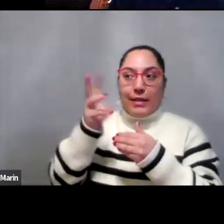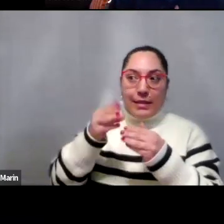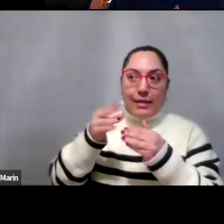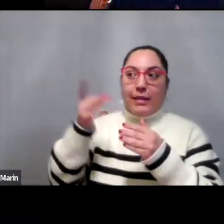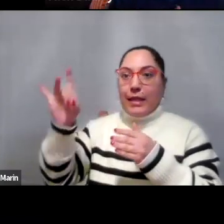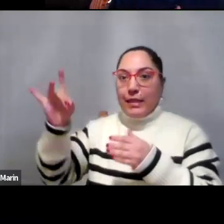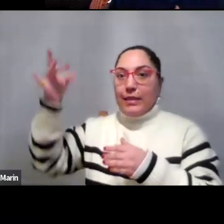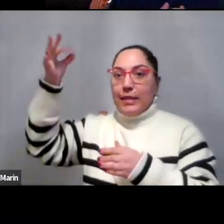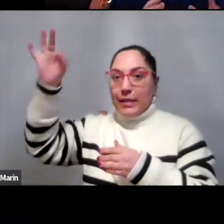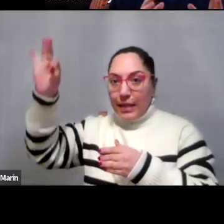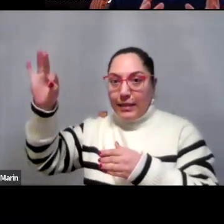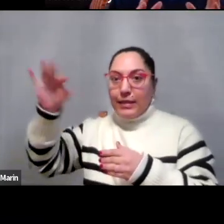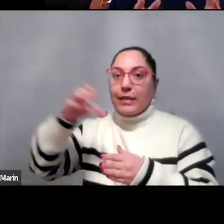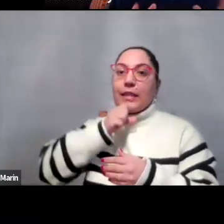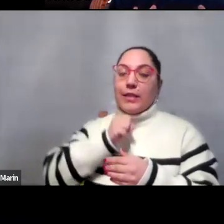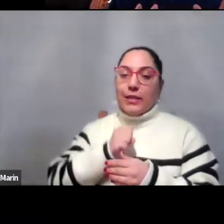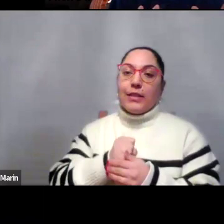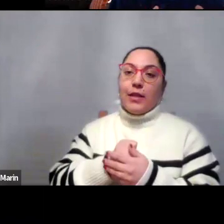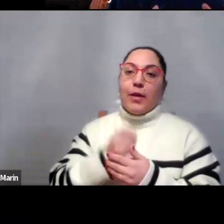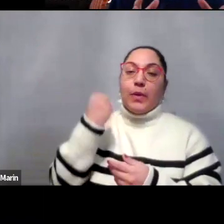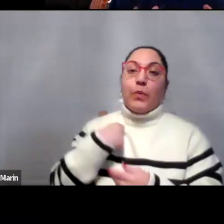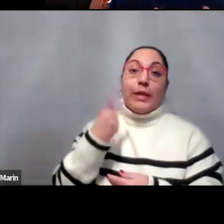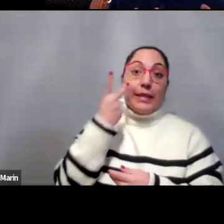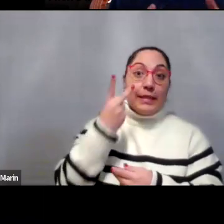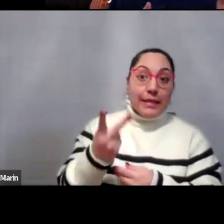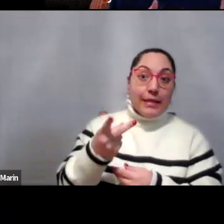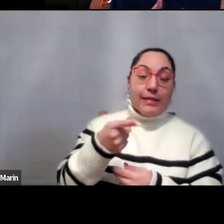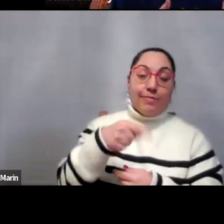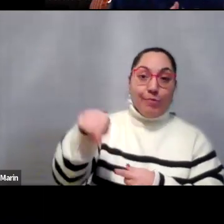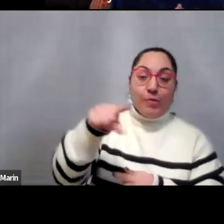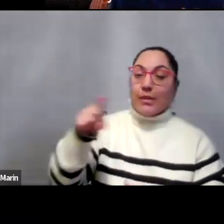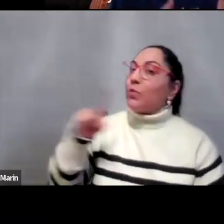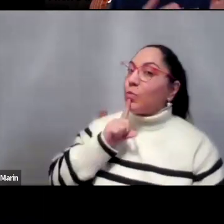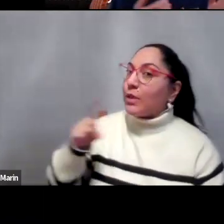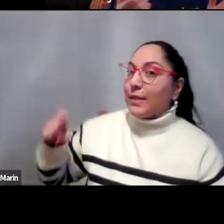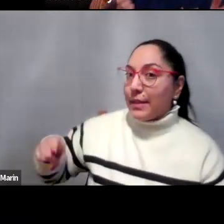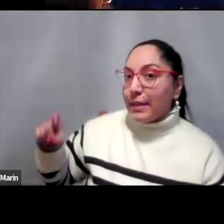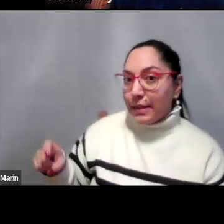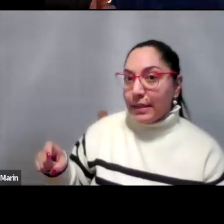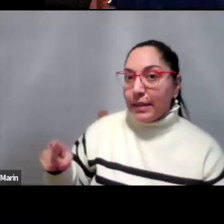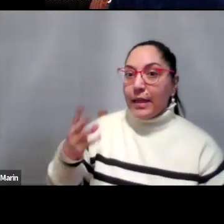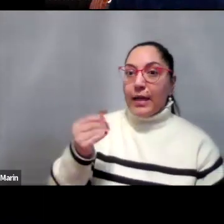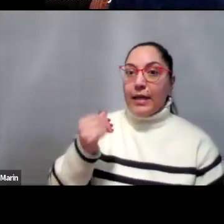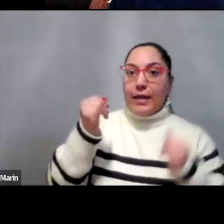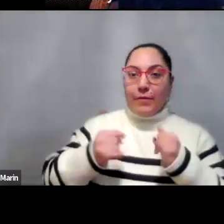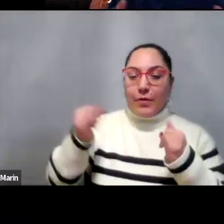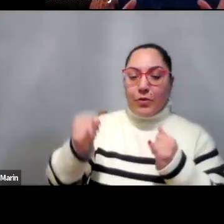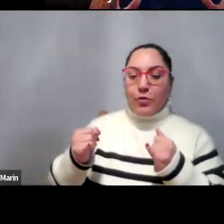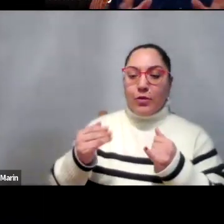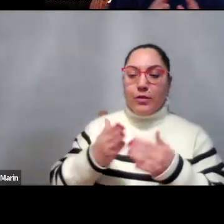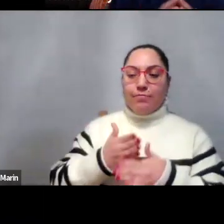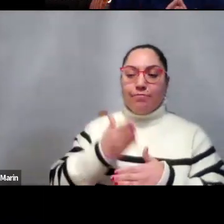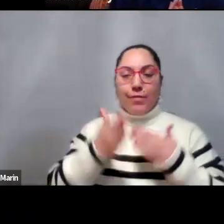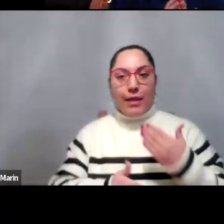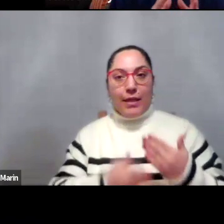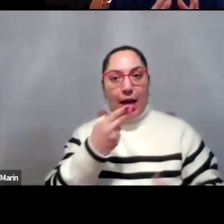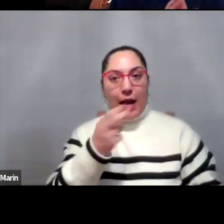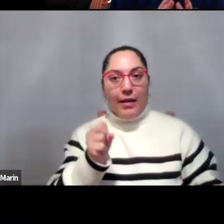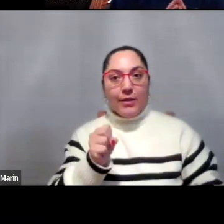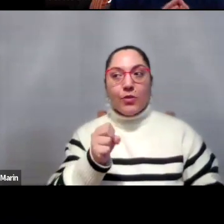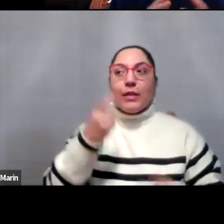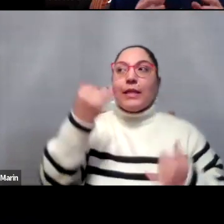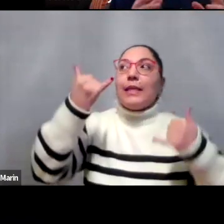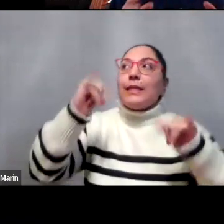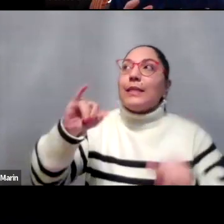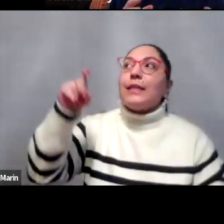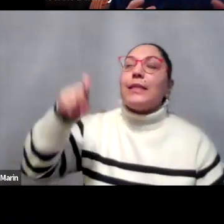19 population, because we saw such a need as individuals were exiting high school to be connected in